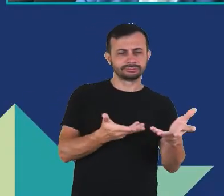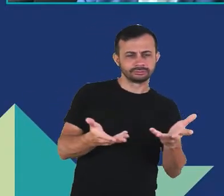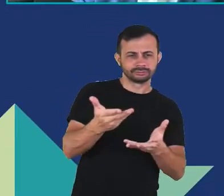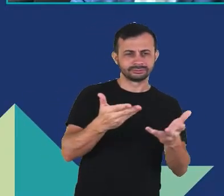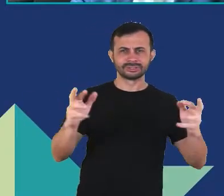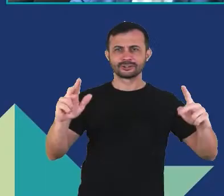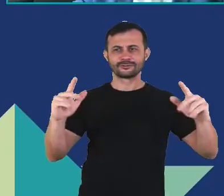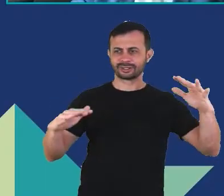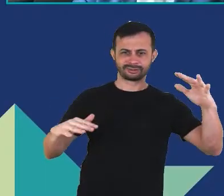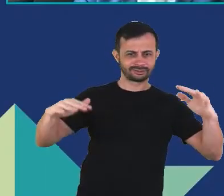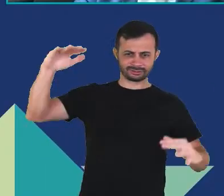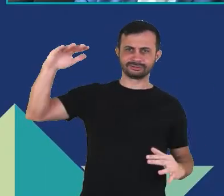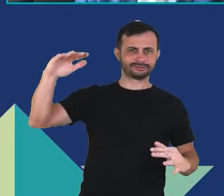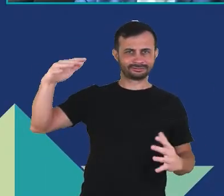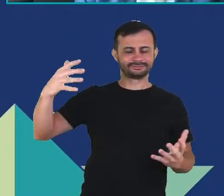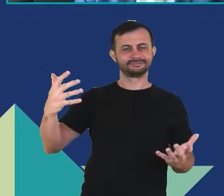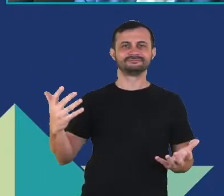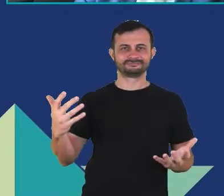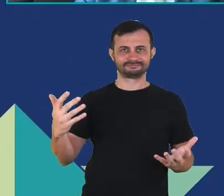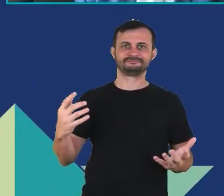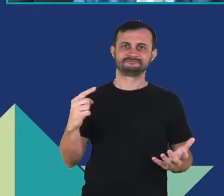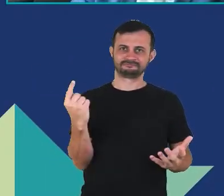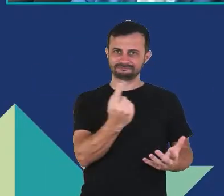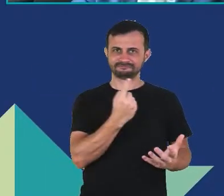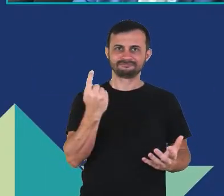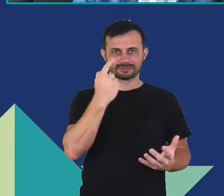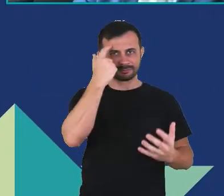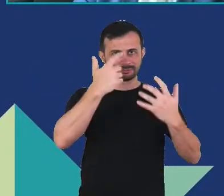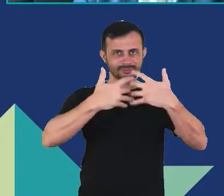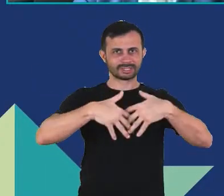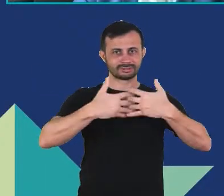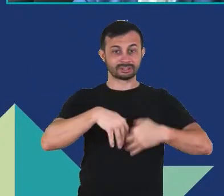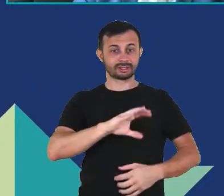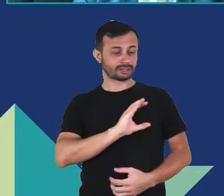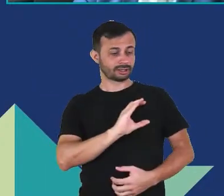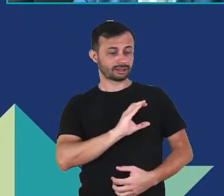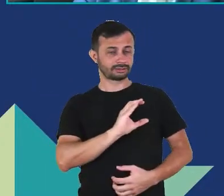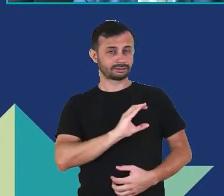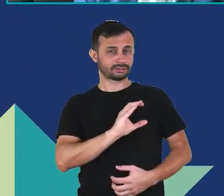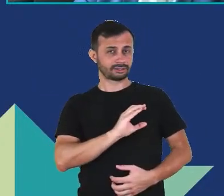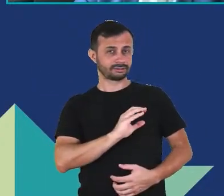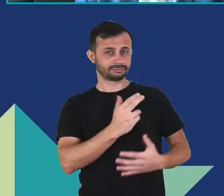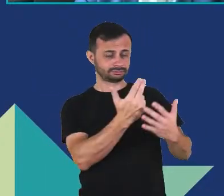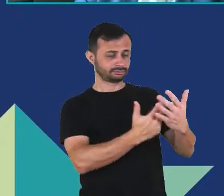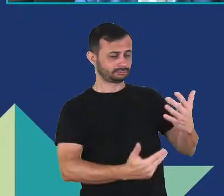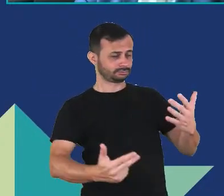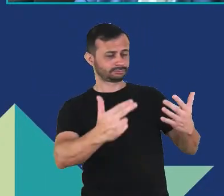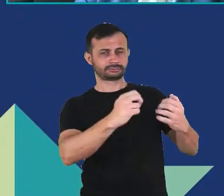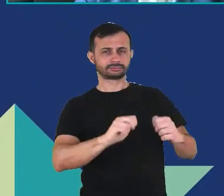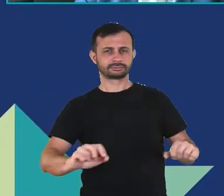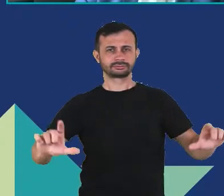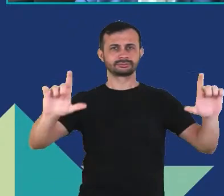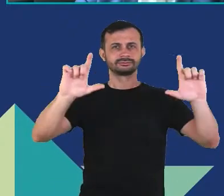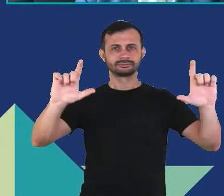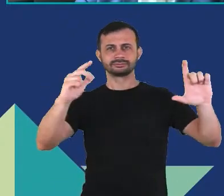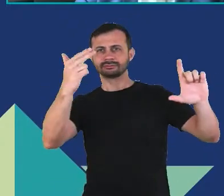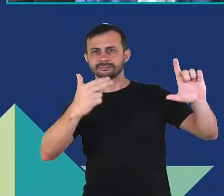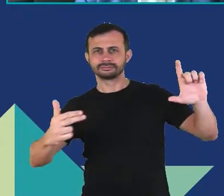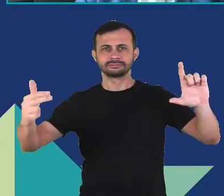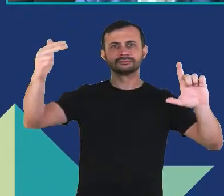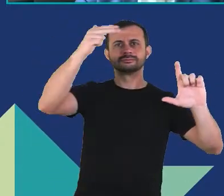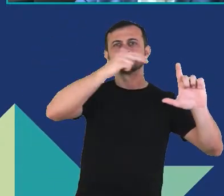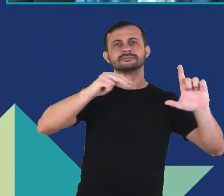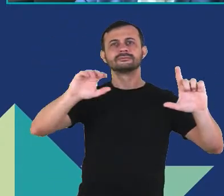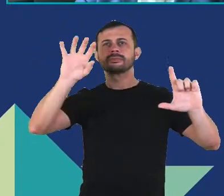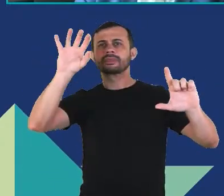This is a Canadian map, just to show you very briefly, that goes from very wet on the left side here